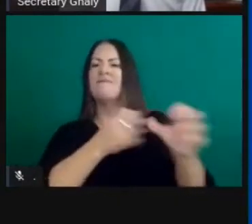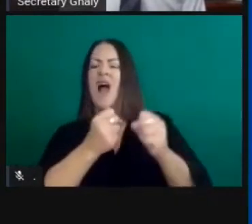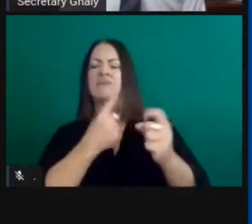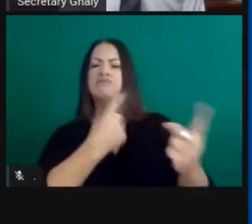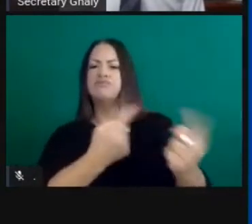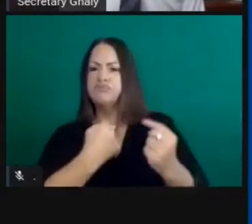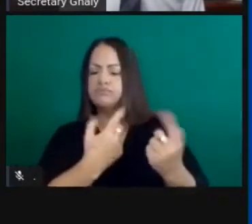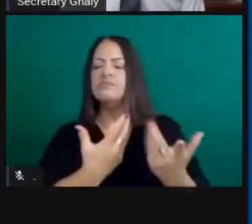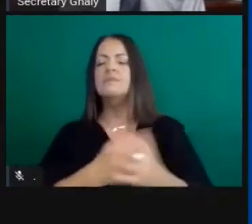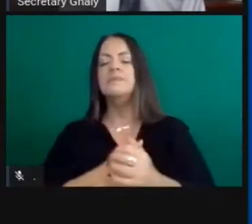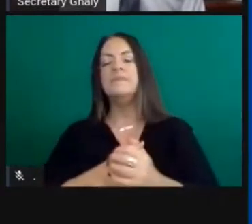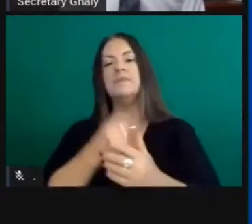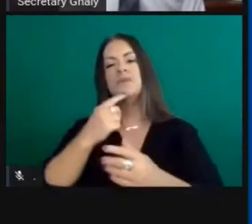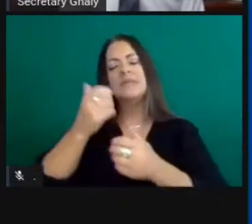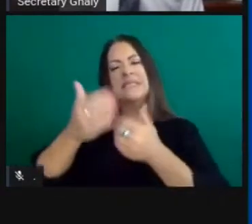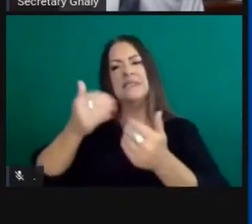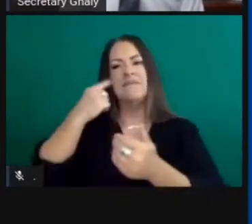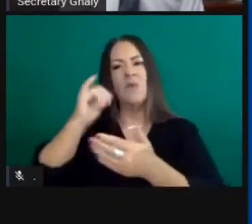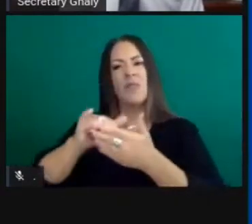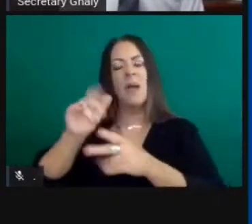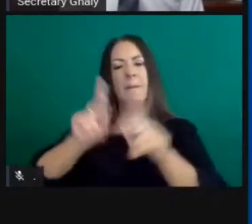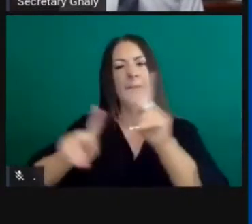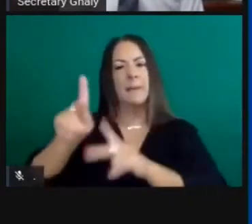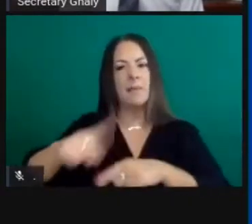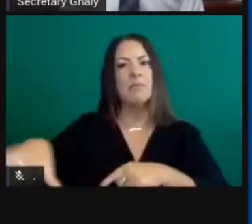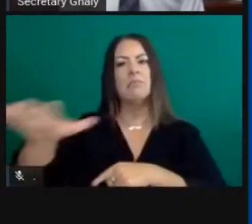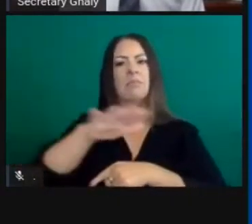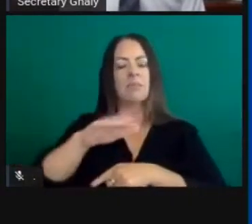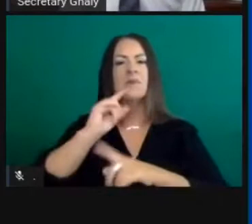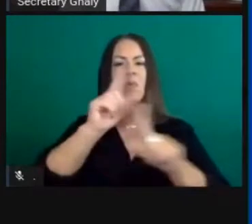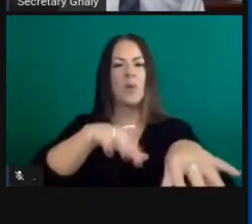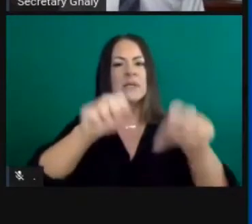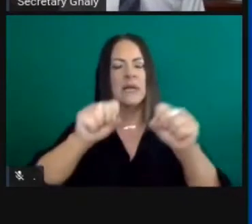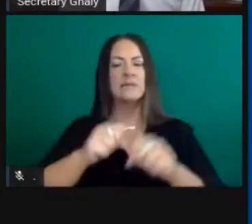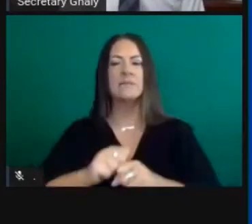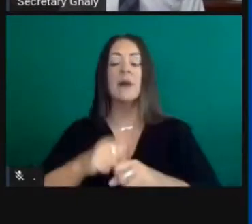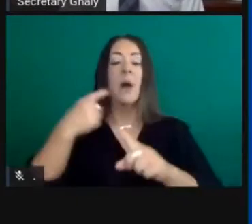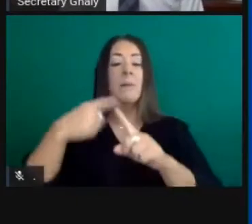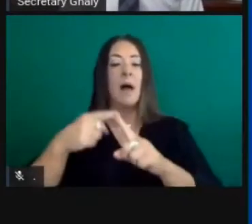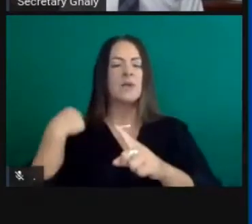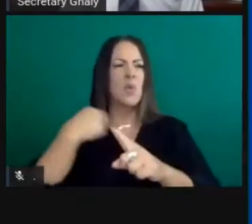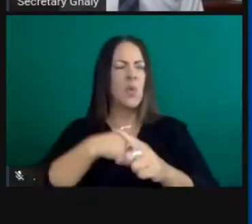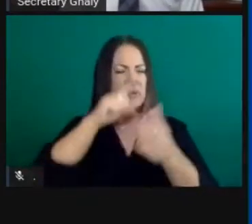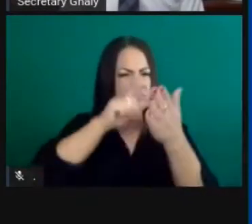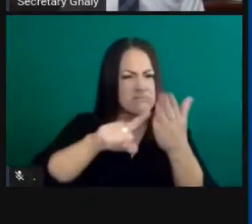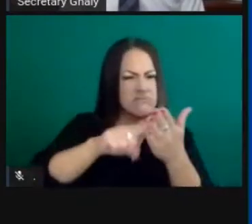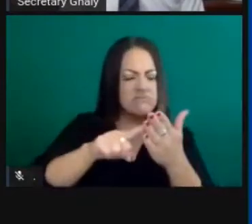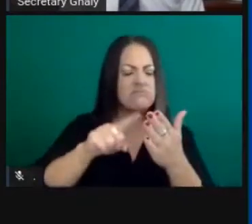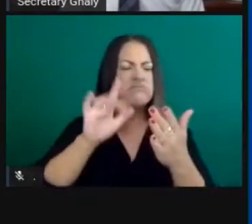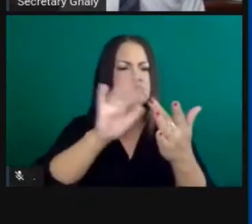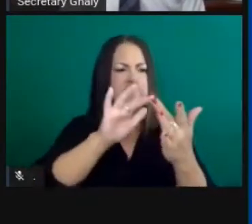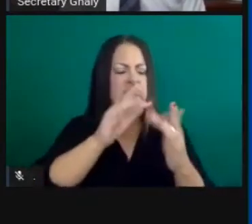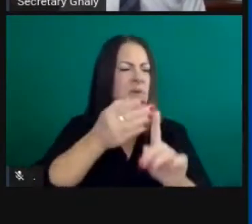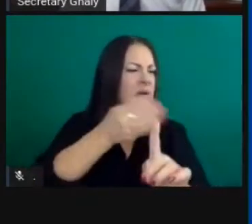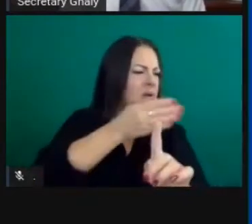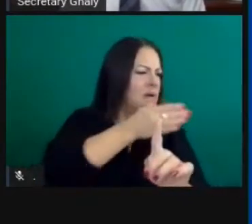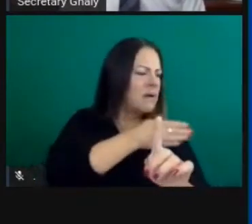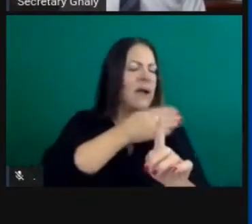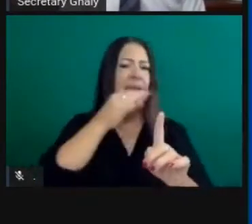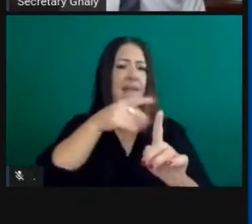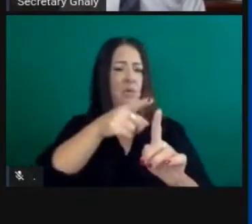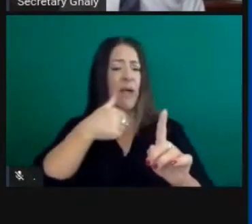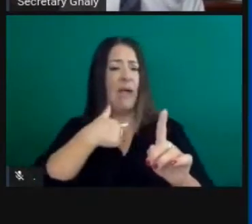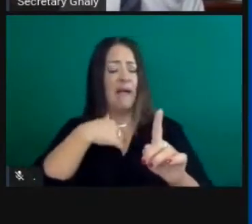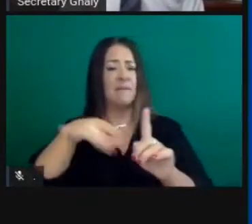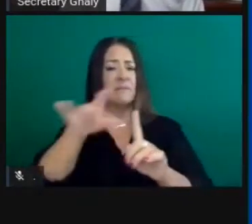to the individual who was tested, but also on the contact tracing effort from the perspective of isolation and making sure